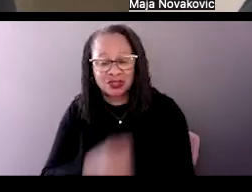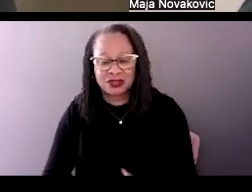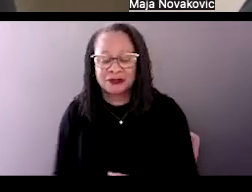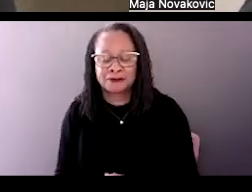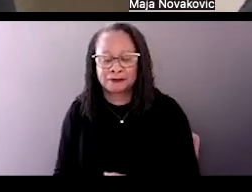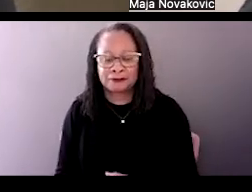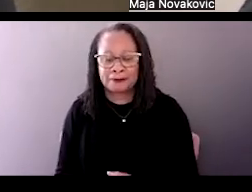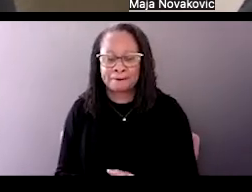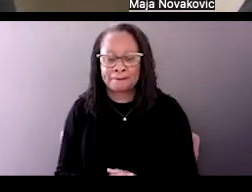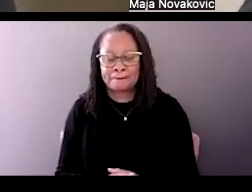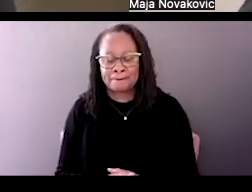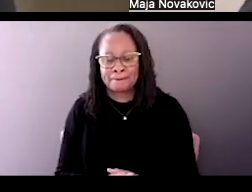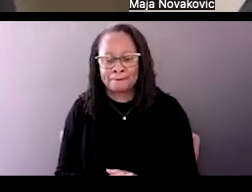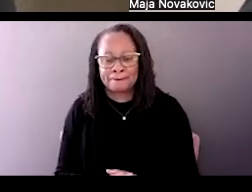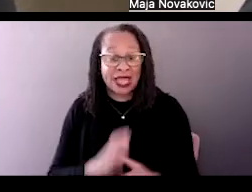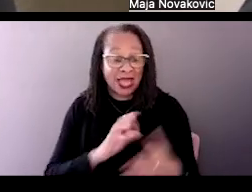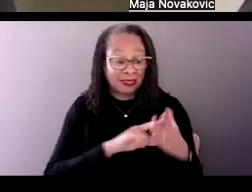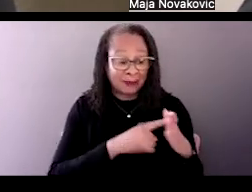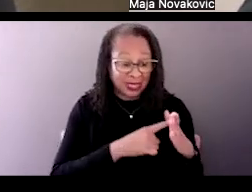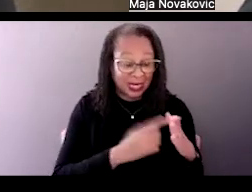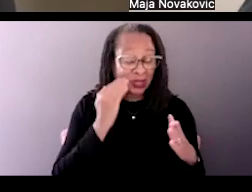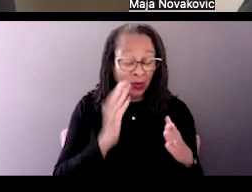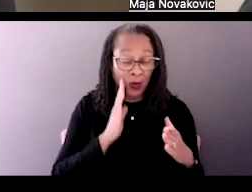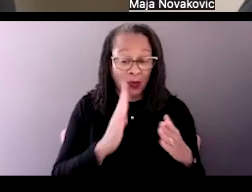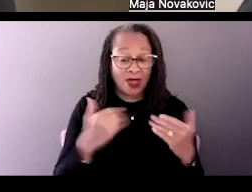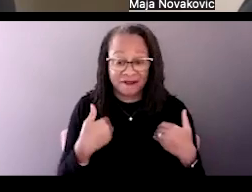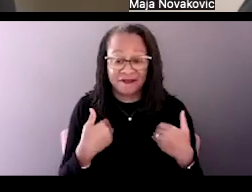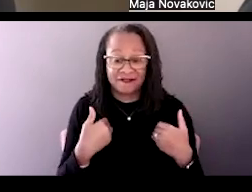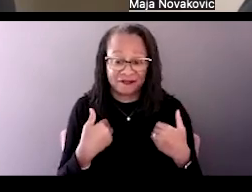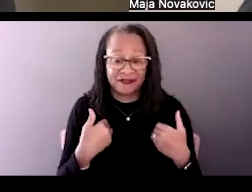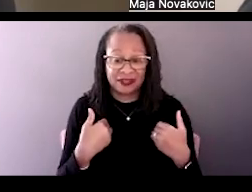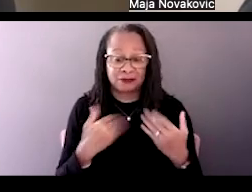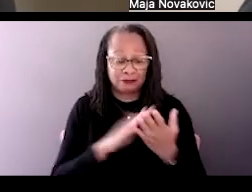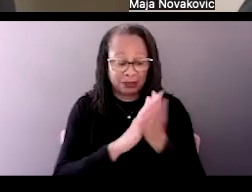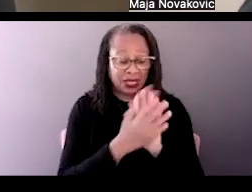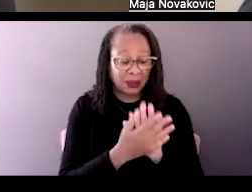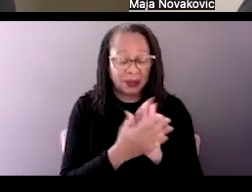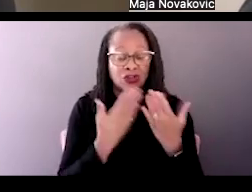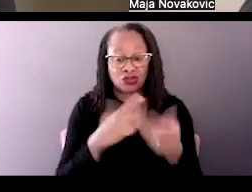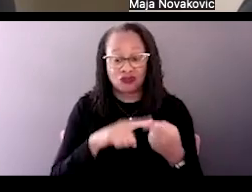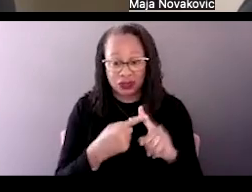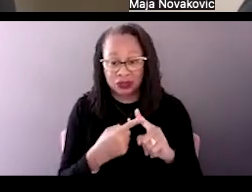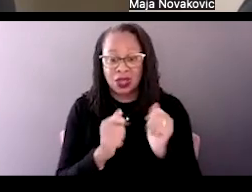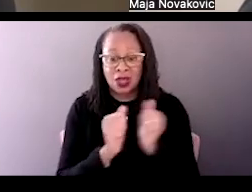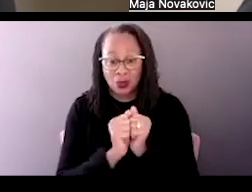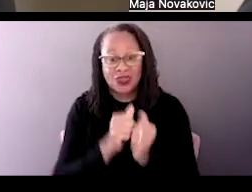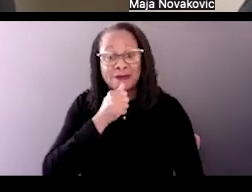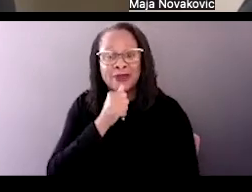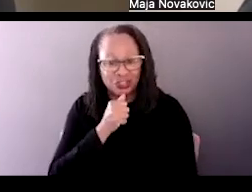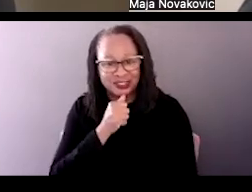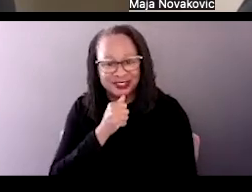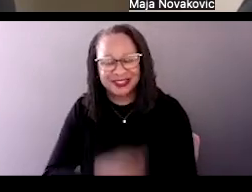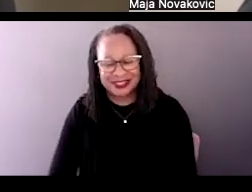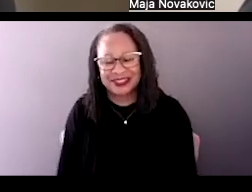the beginning what I would have to become a good friend with patience. As I